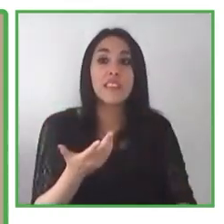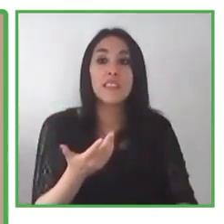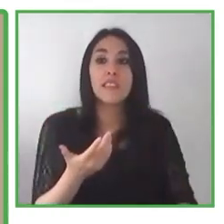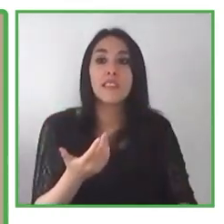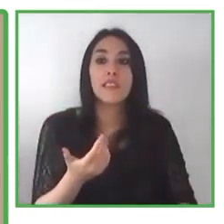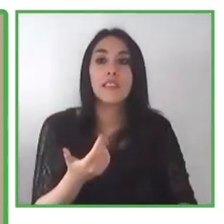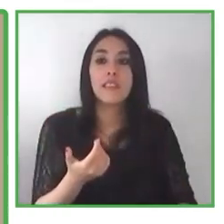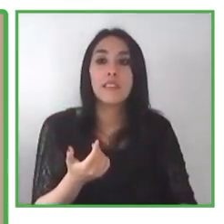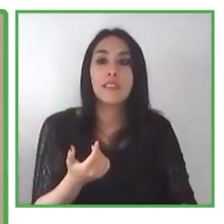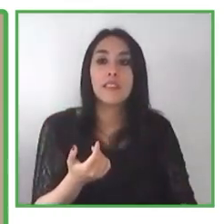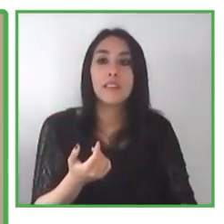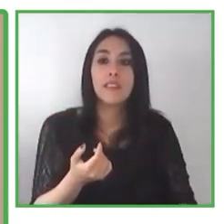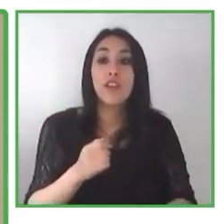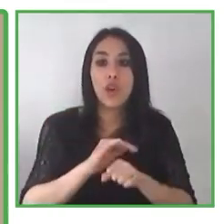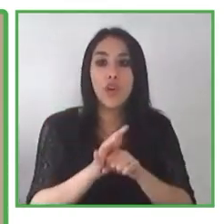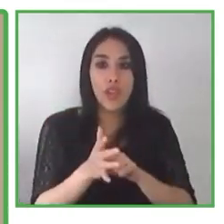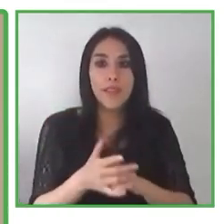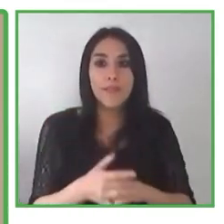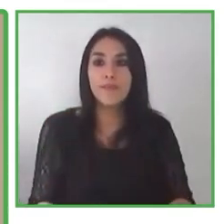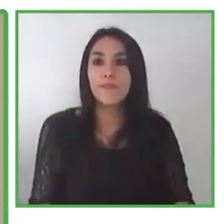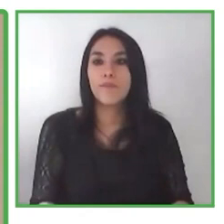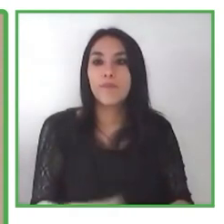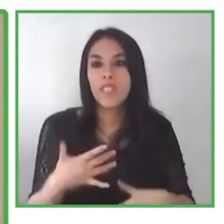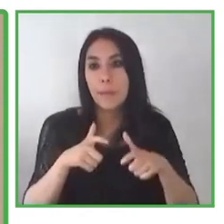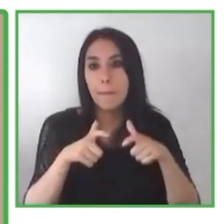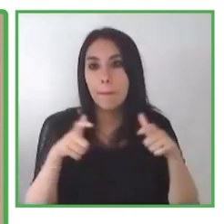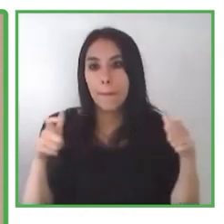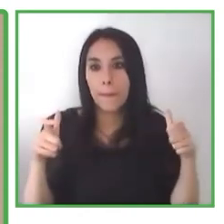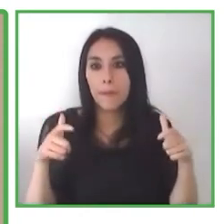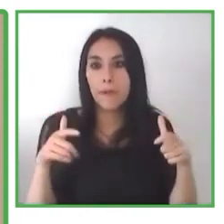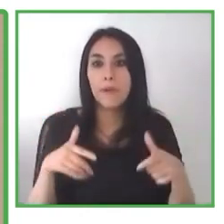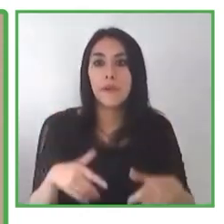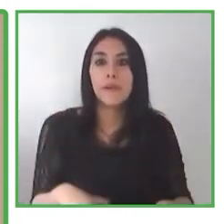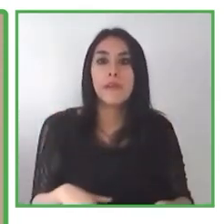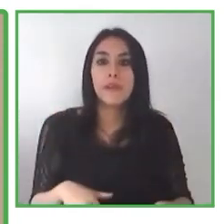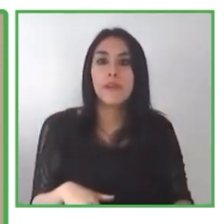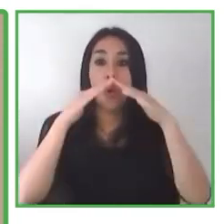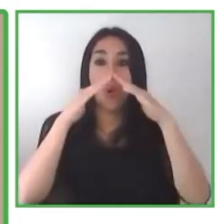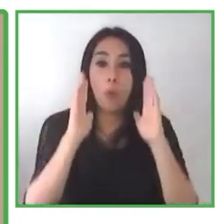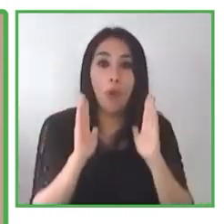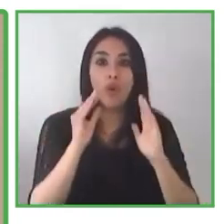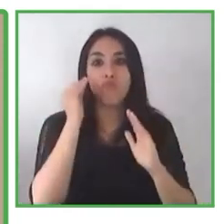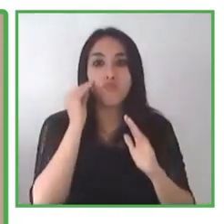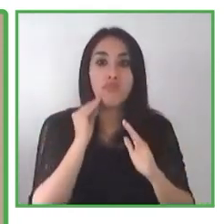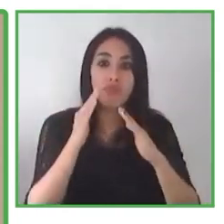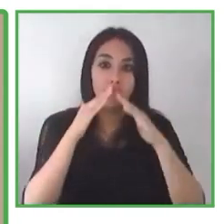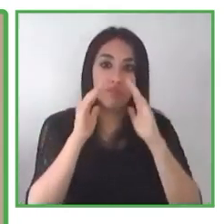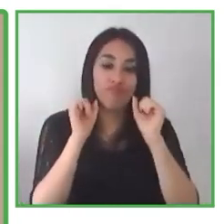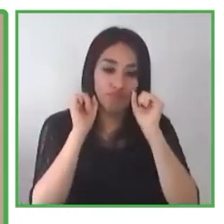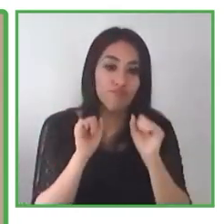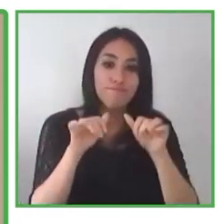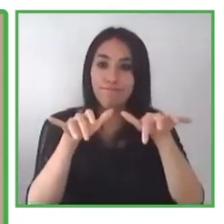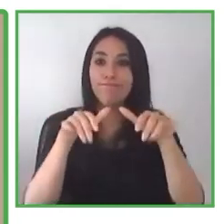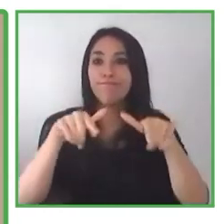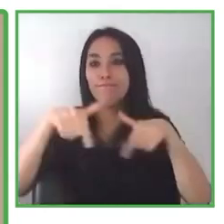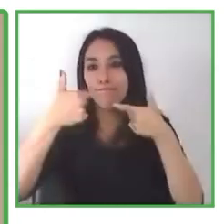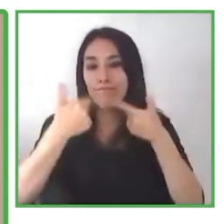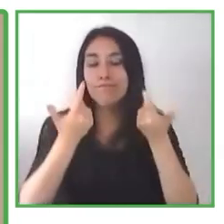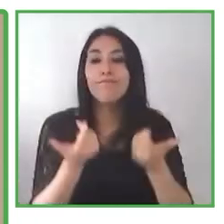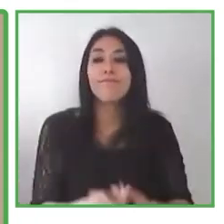that are there, but the response has to the COVID-19 pandemic has increased the remote